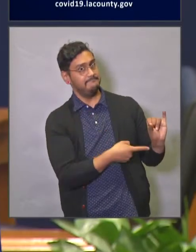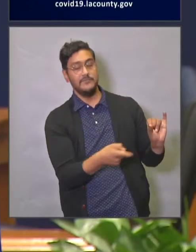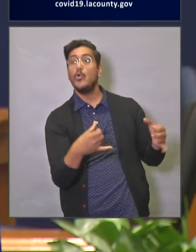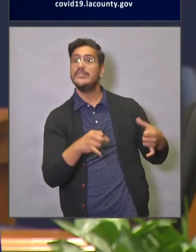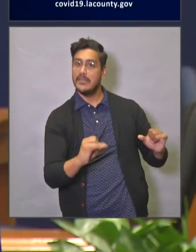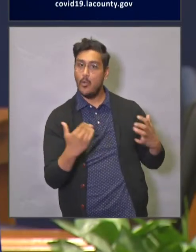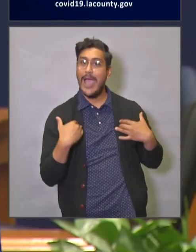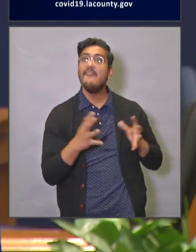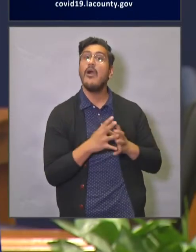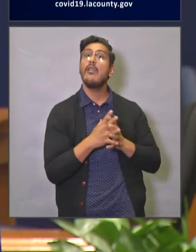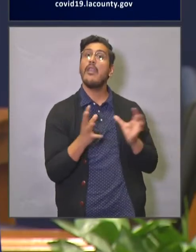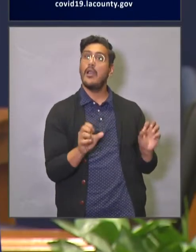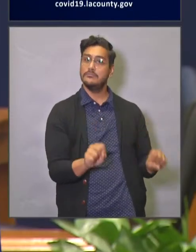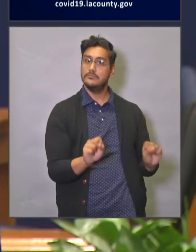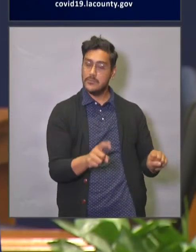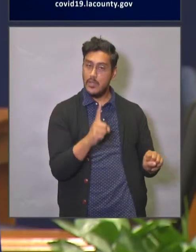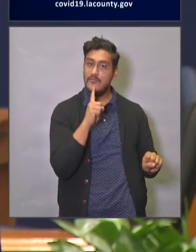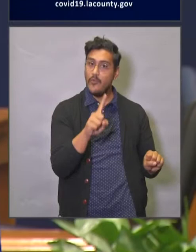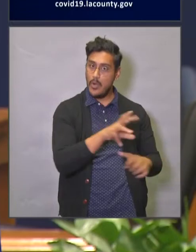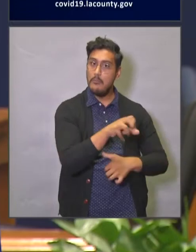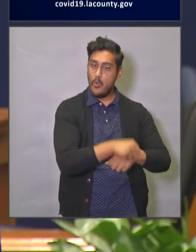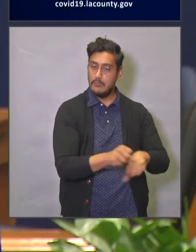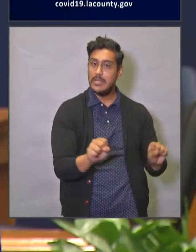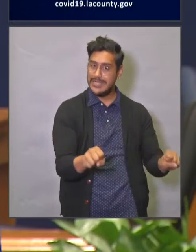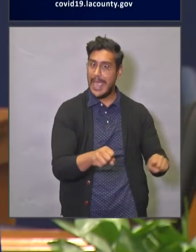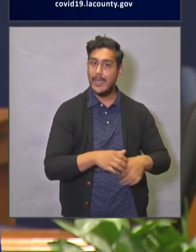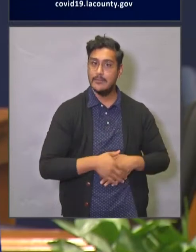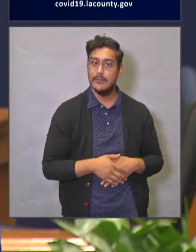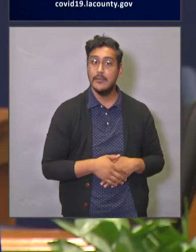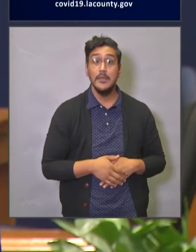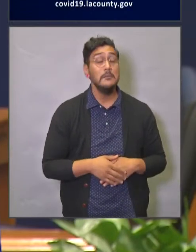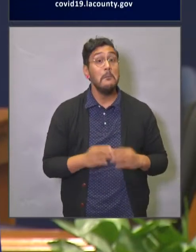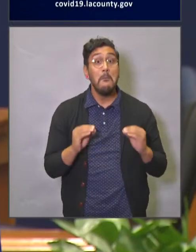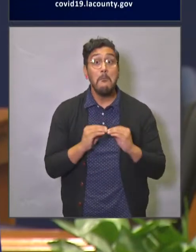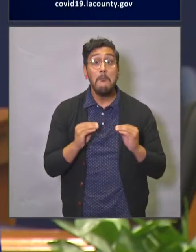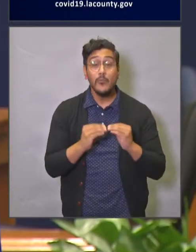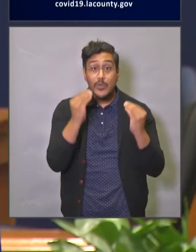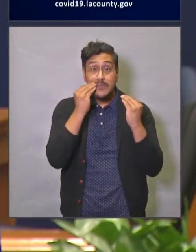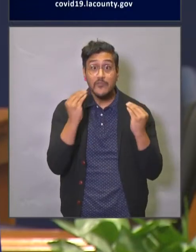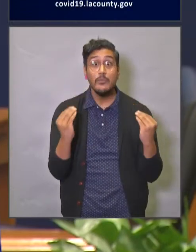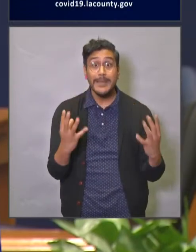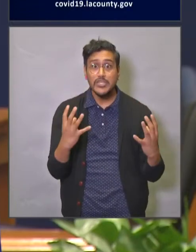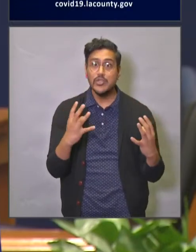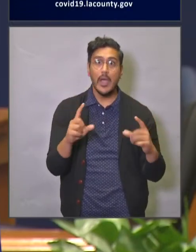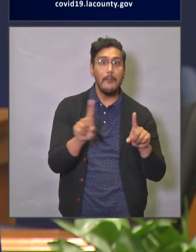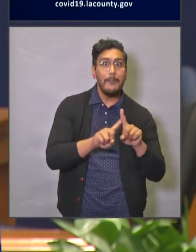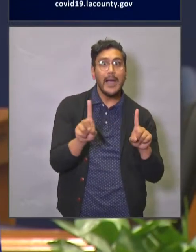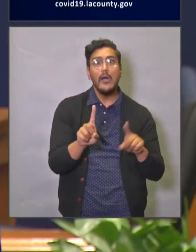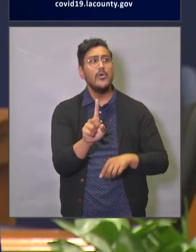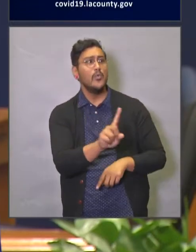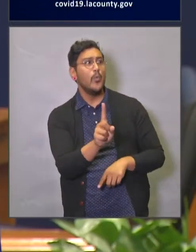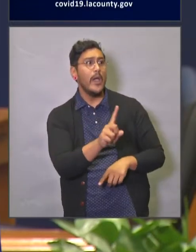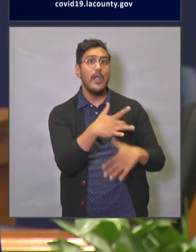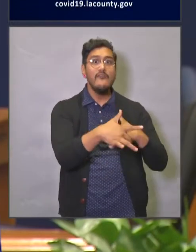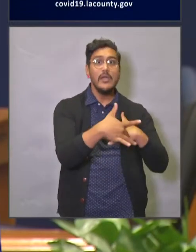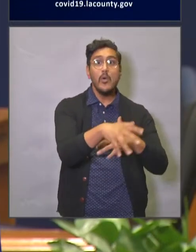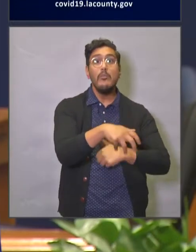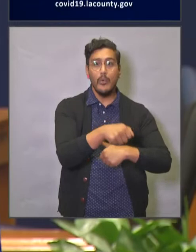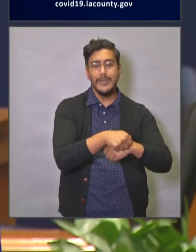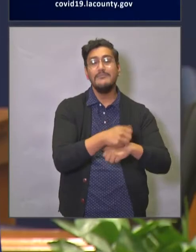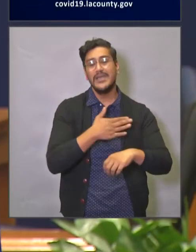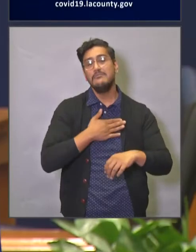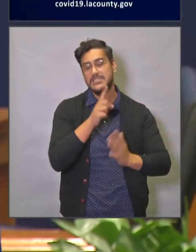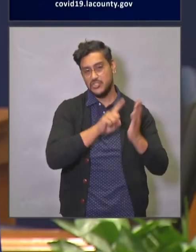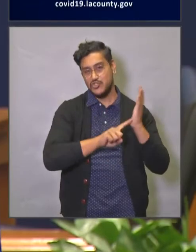including same-day and next-day appointments. Again, for the latest information on the closures and where sites have capacity, please visit the county's